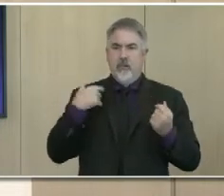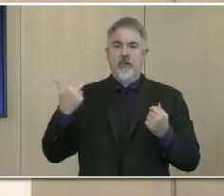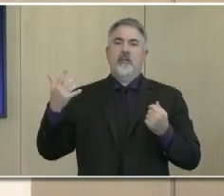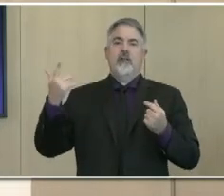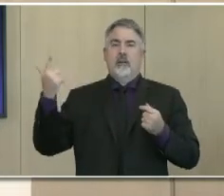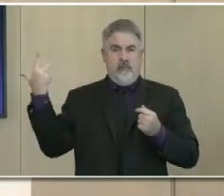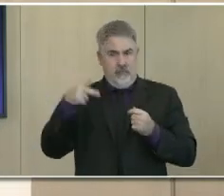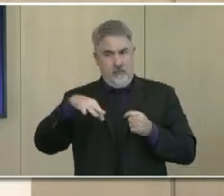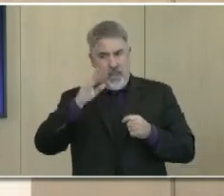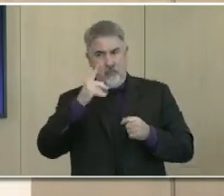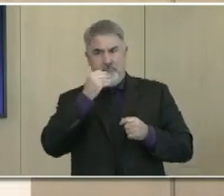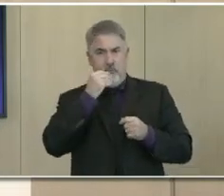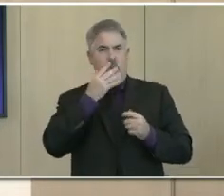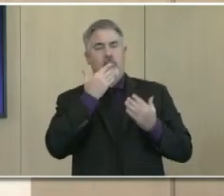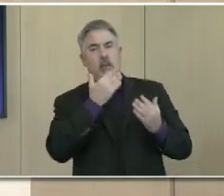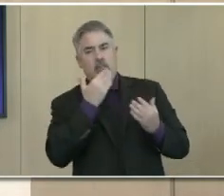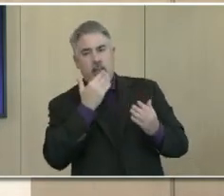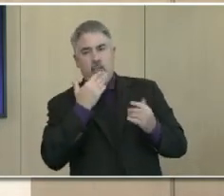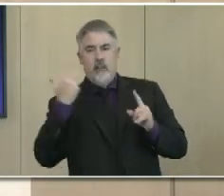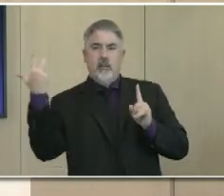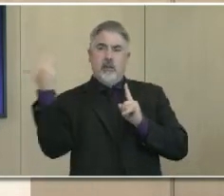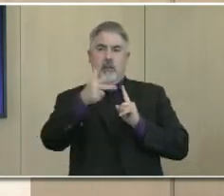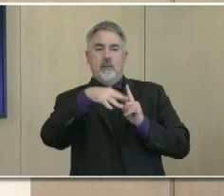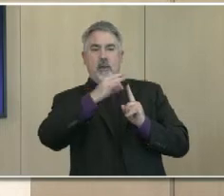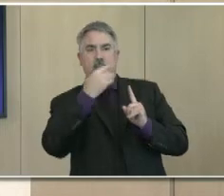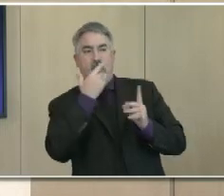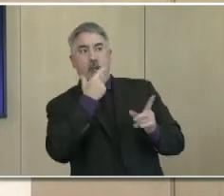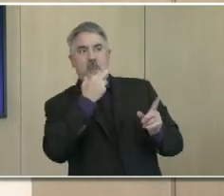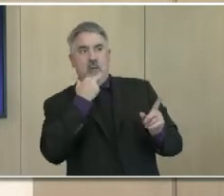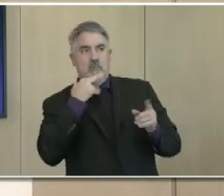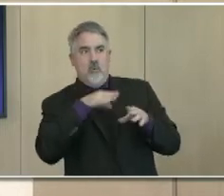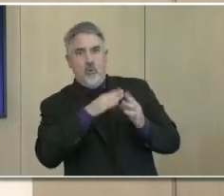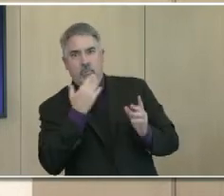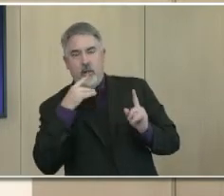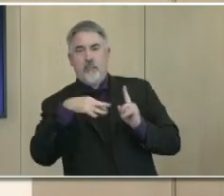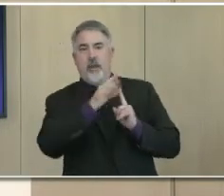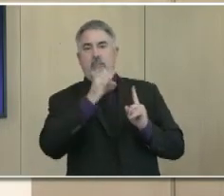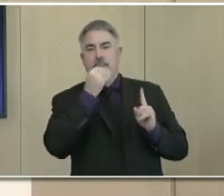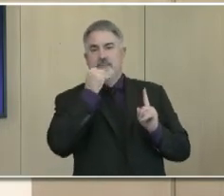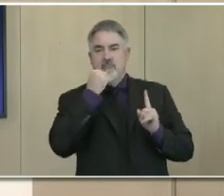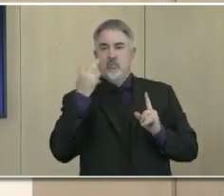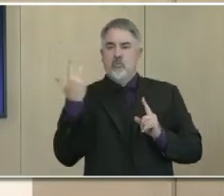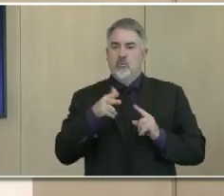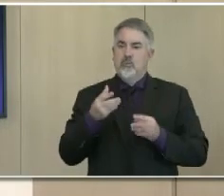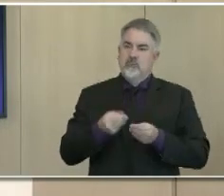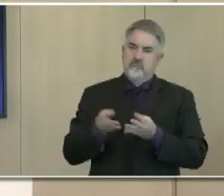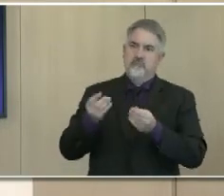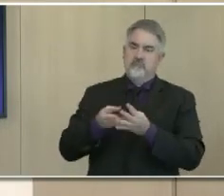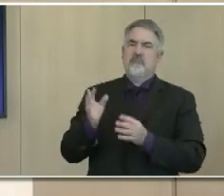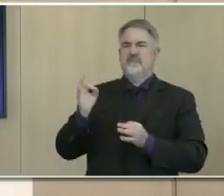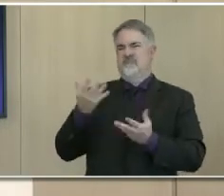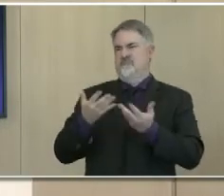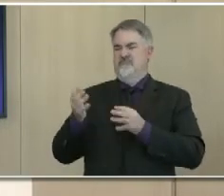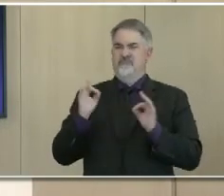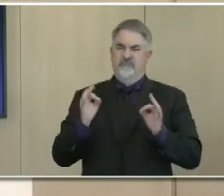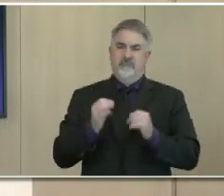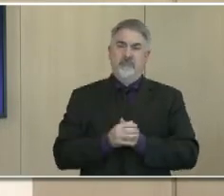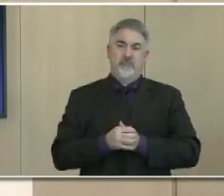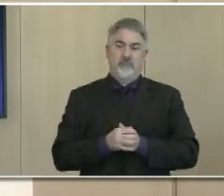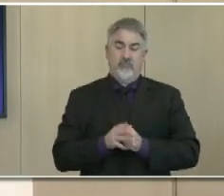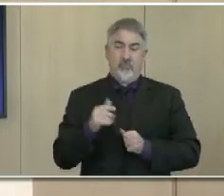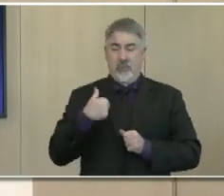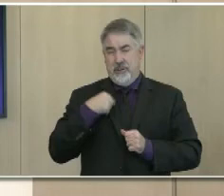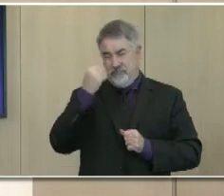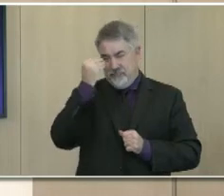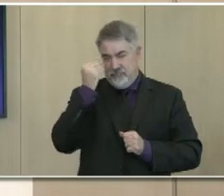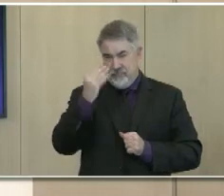for being open and able to support our community and to provide food for them. As a matter of fact, one of the ways in